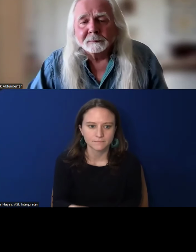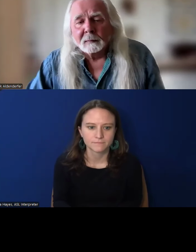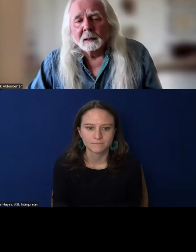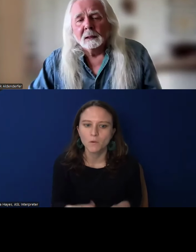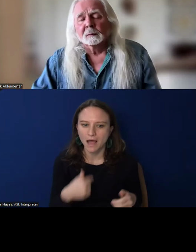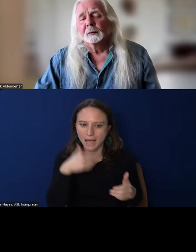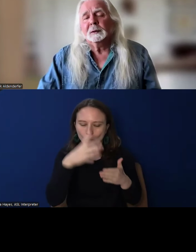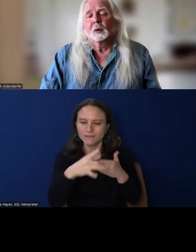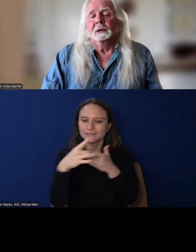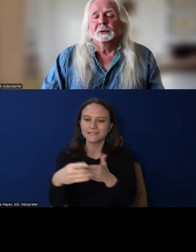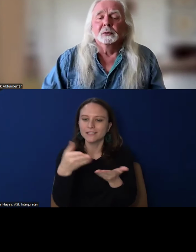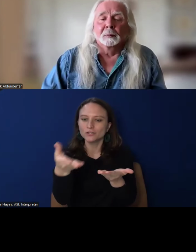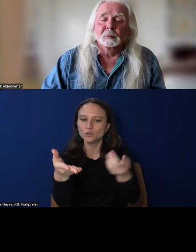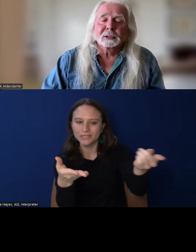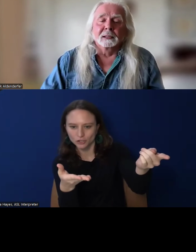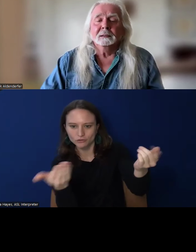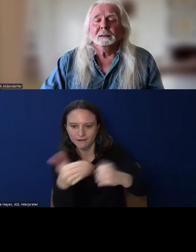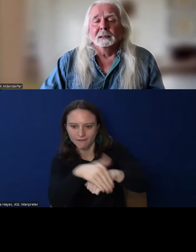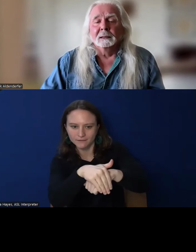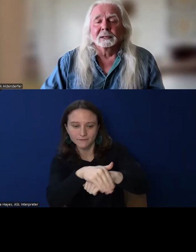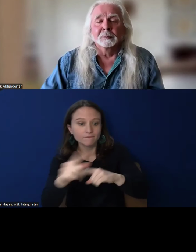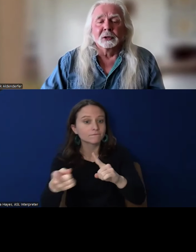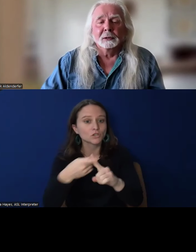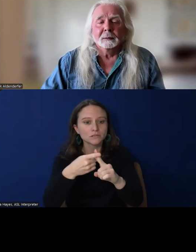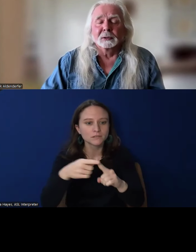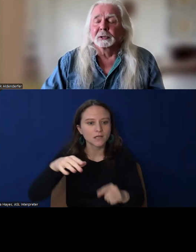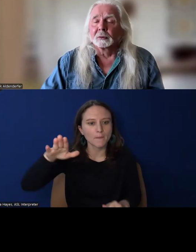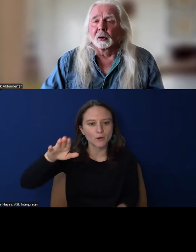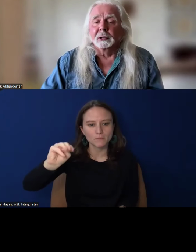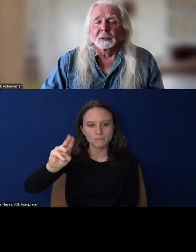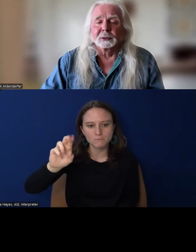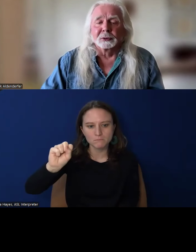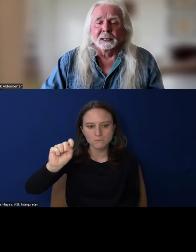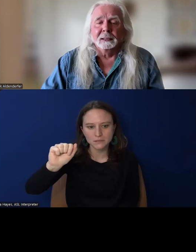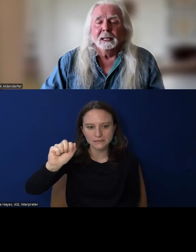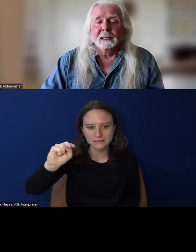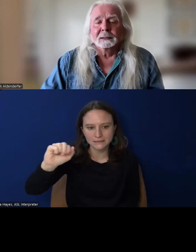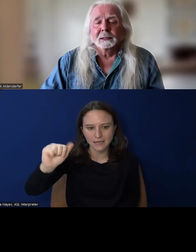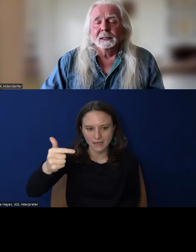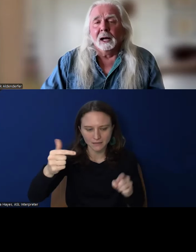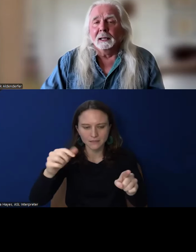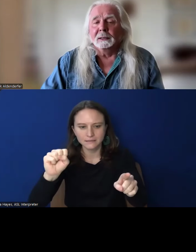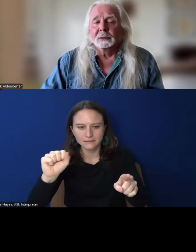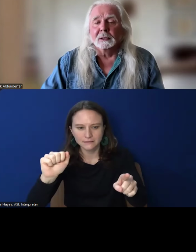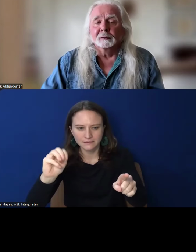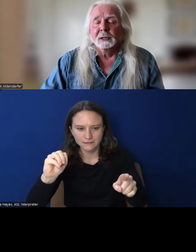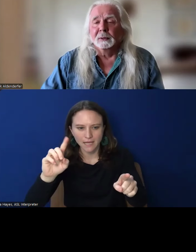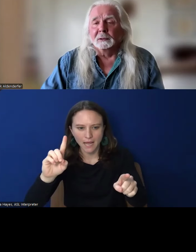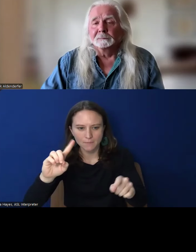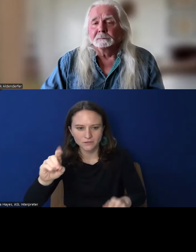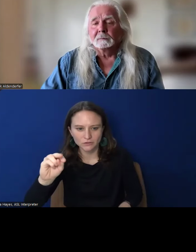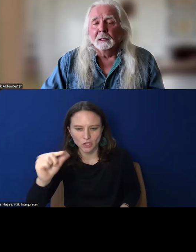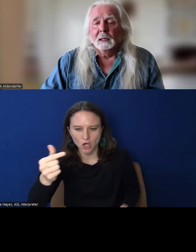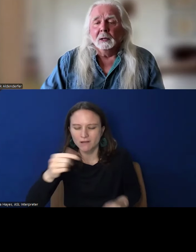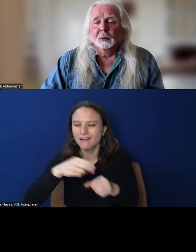tonight. We're first going to Upper Mustang in Samzong, a particular archaeological site that's in the highlands of